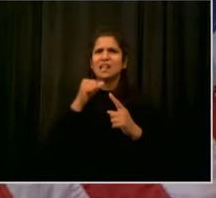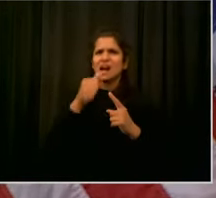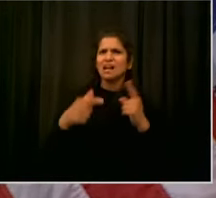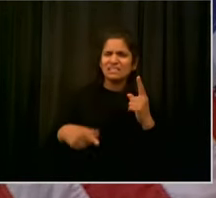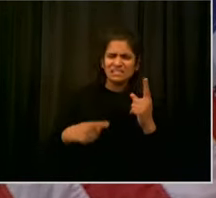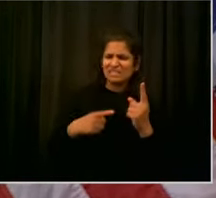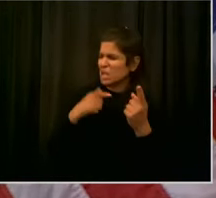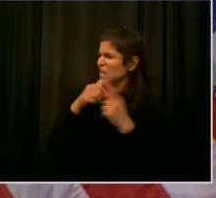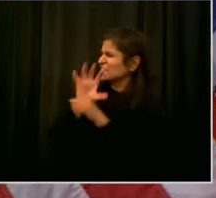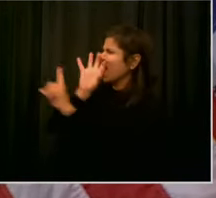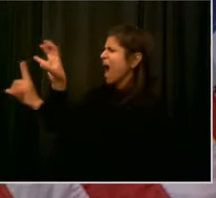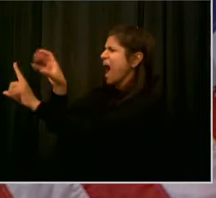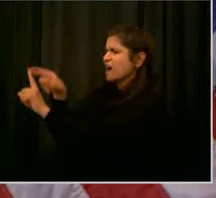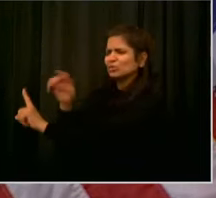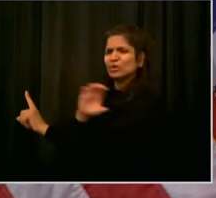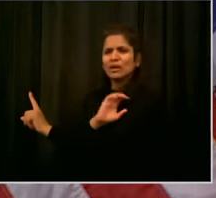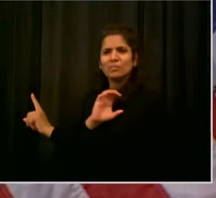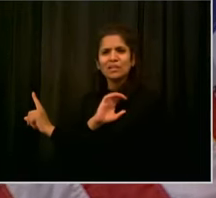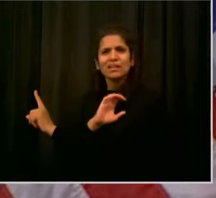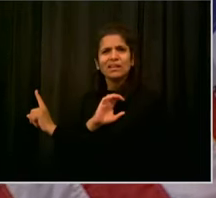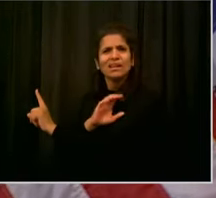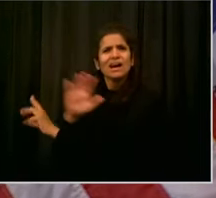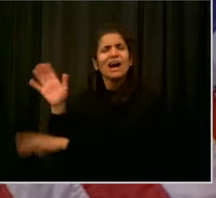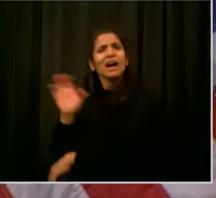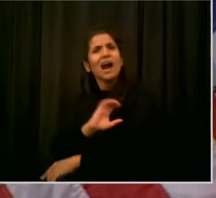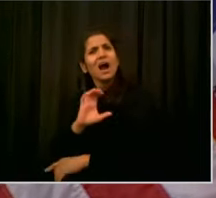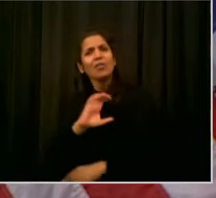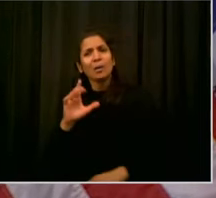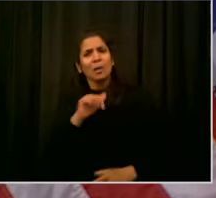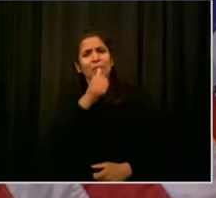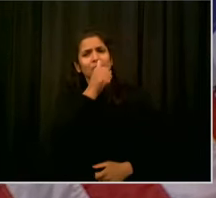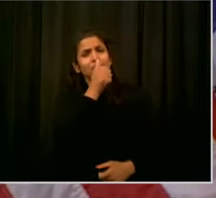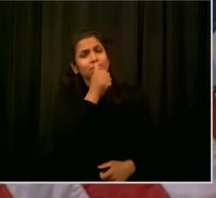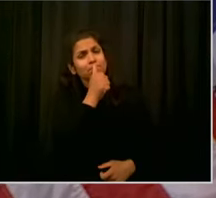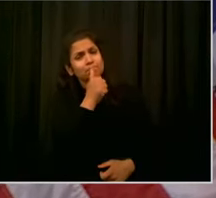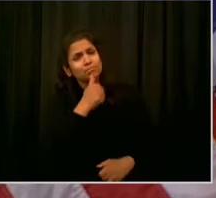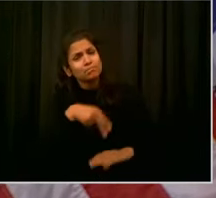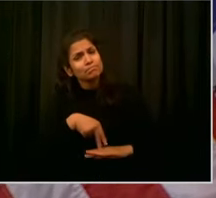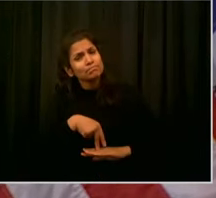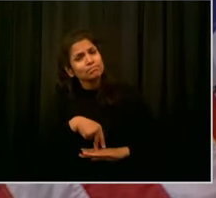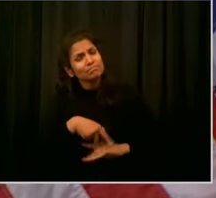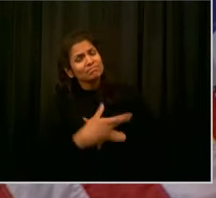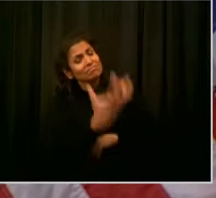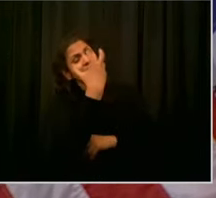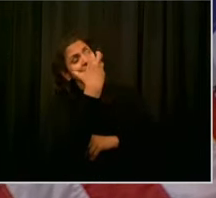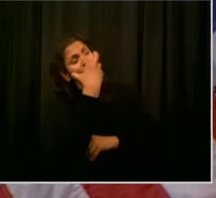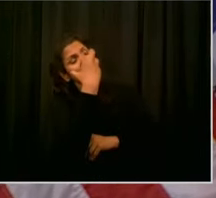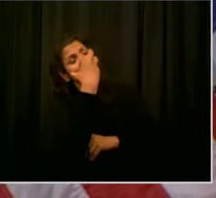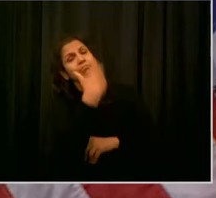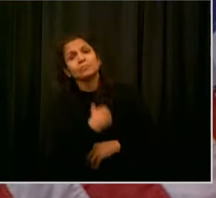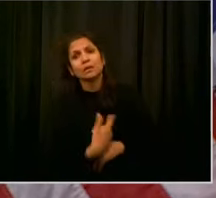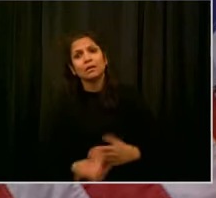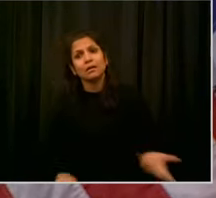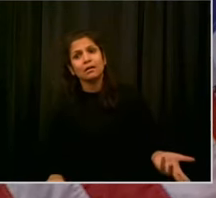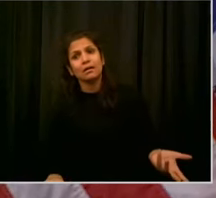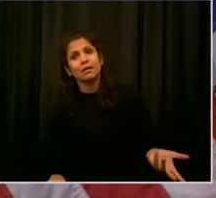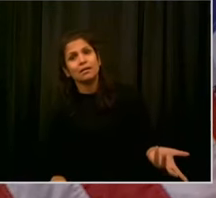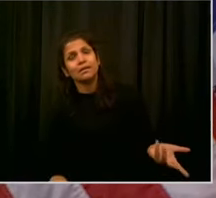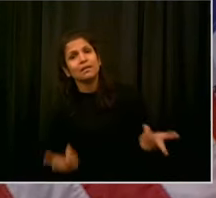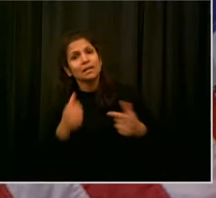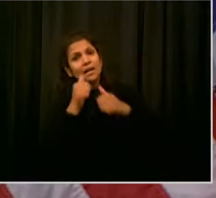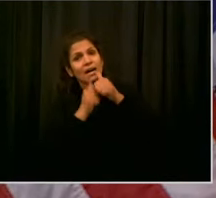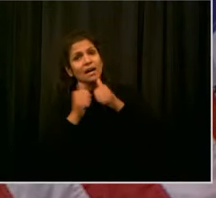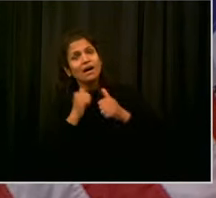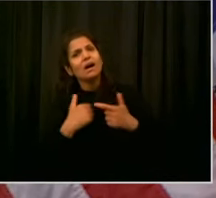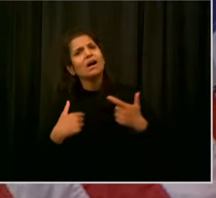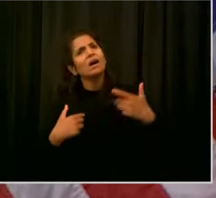restrained their own realities, held back in the name of peace, in the name of helping us all move forward. And